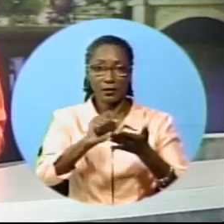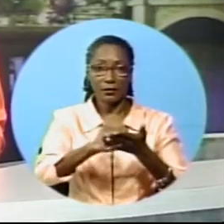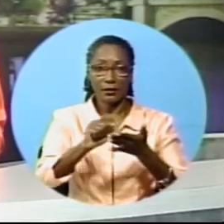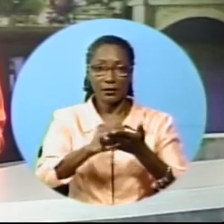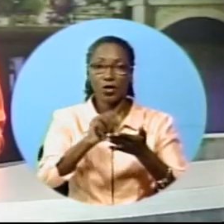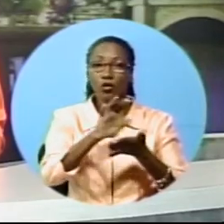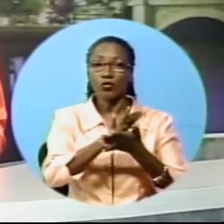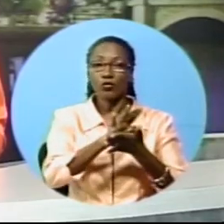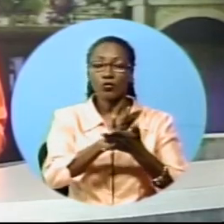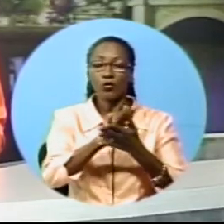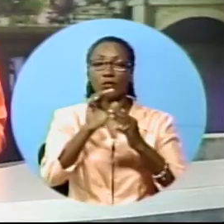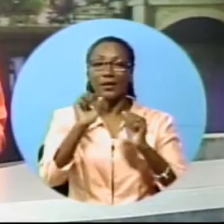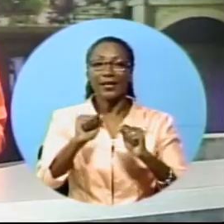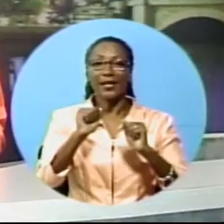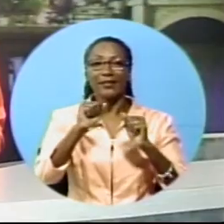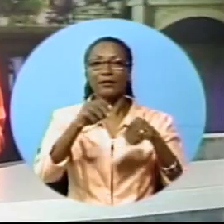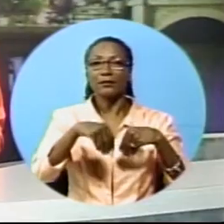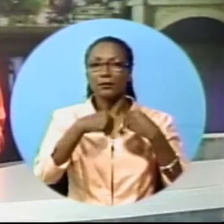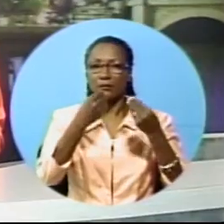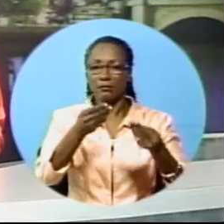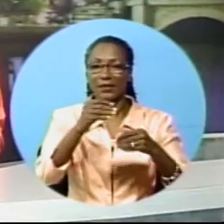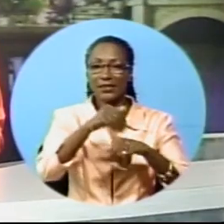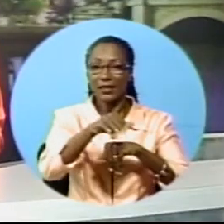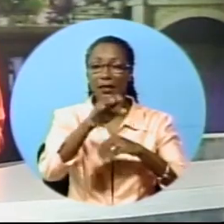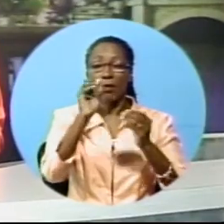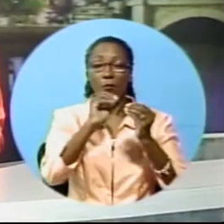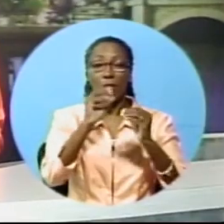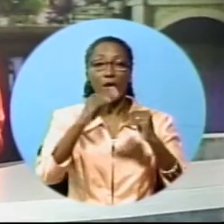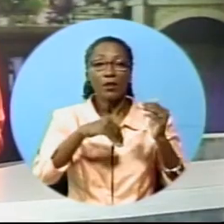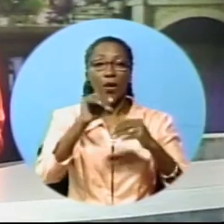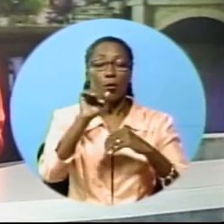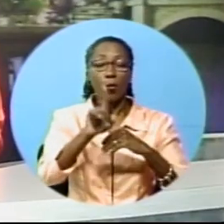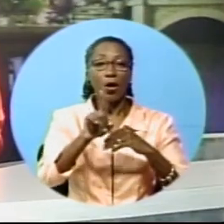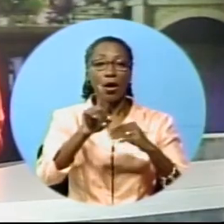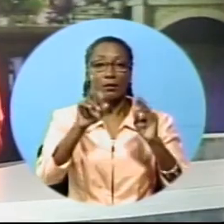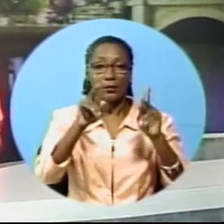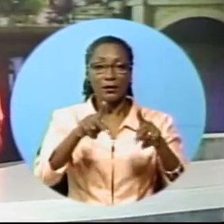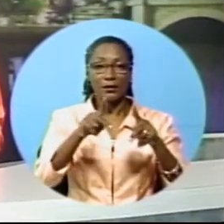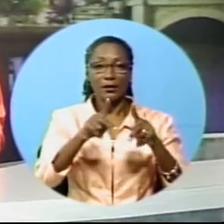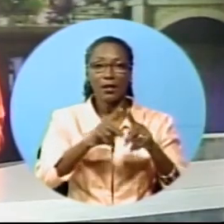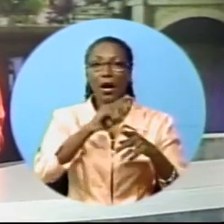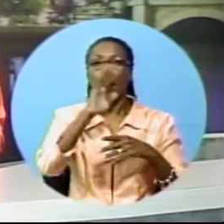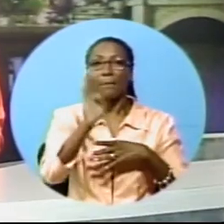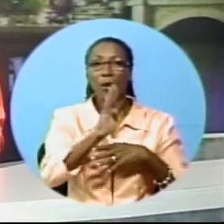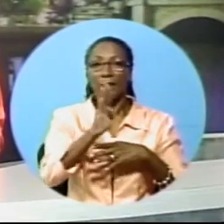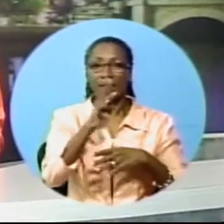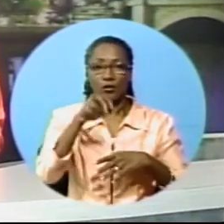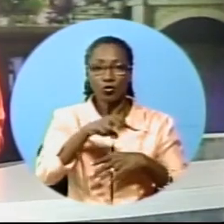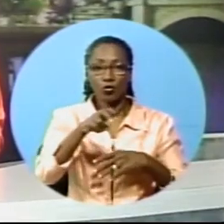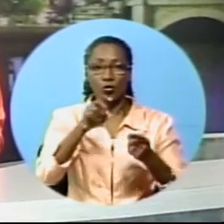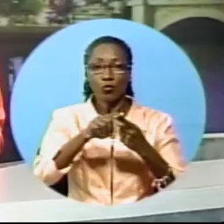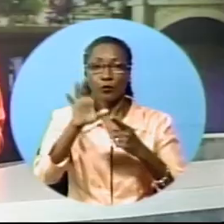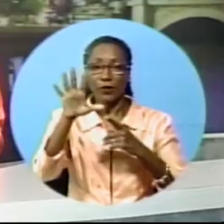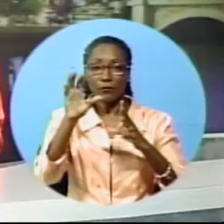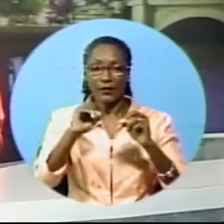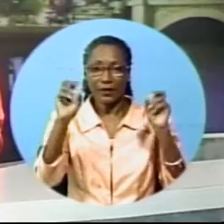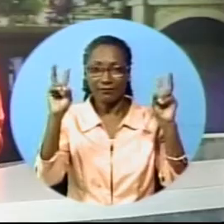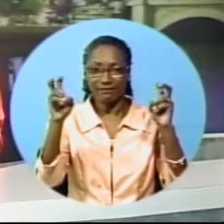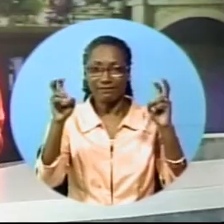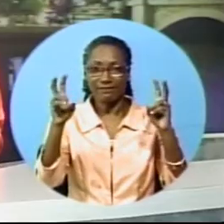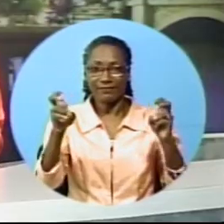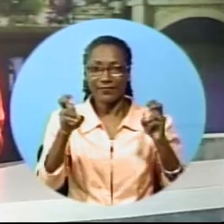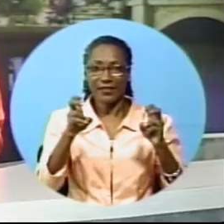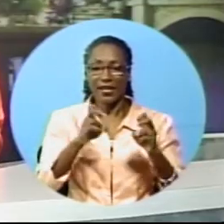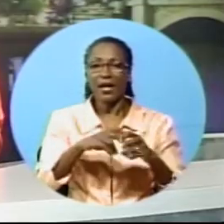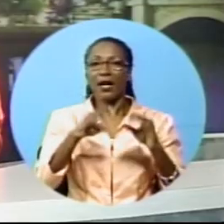one entry. The essay must be based on the theme Barbados, the Journey to 50, and must be submitted by Friday, April